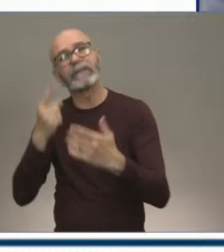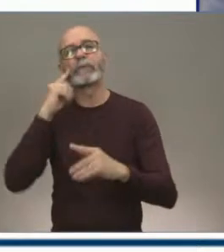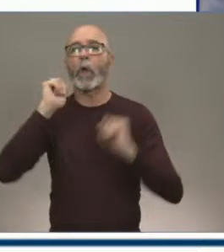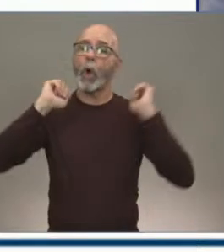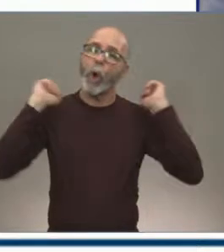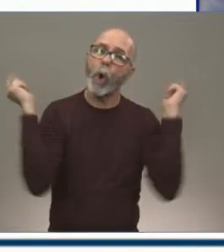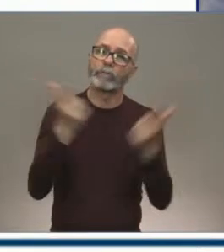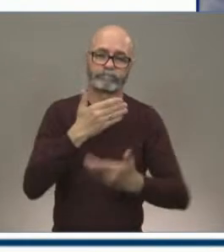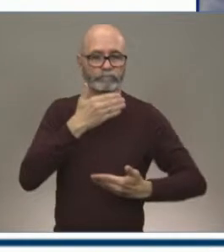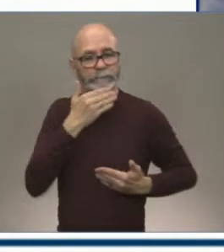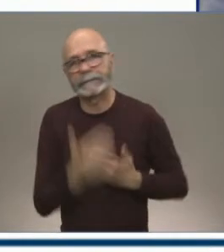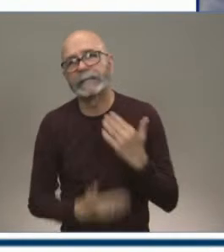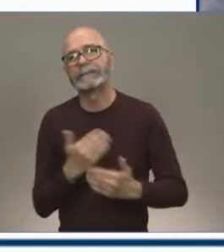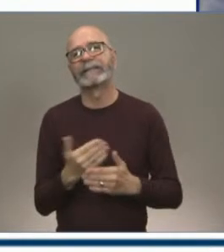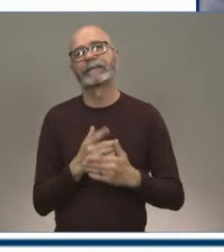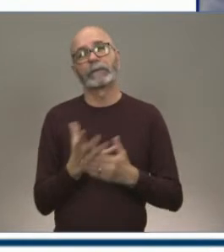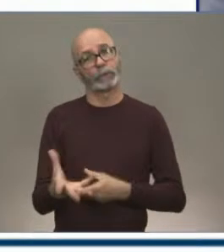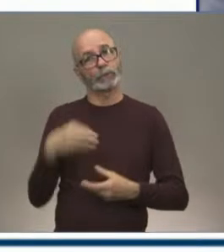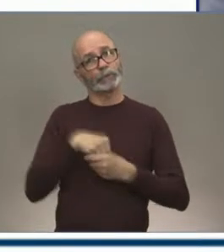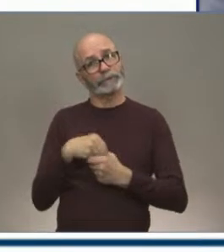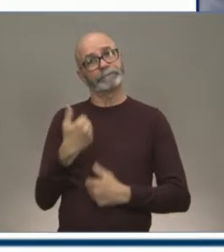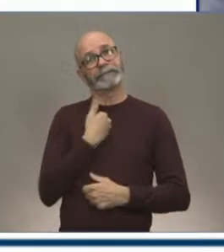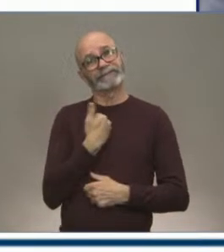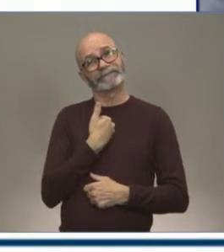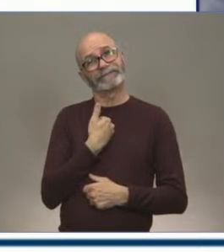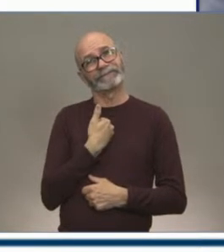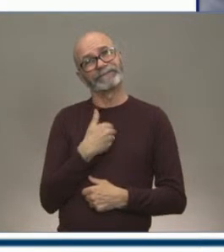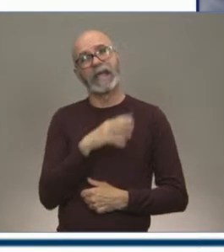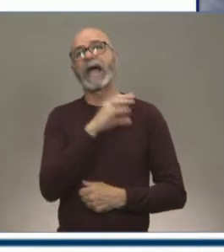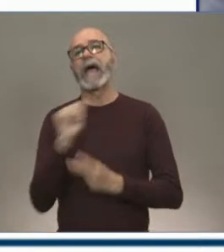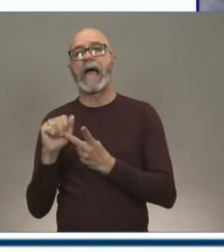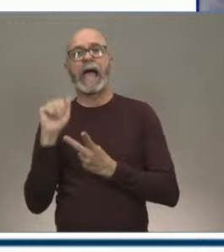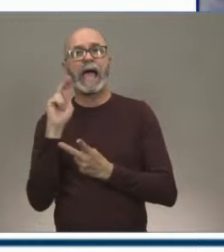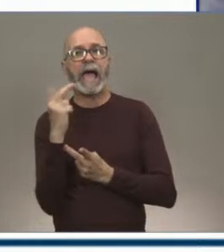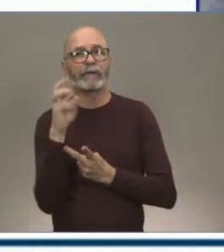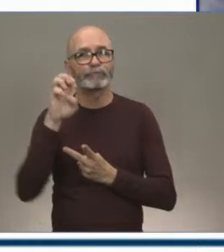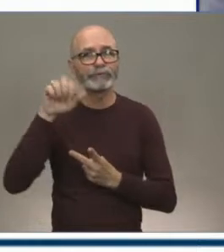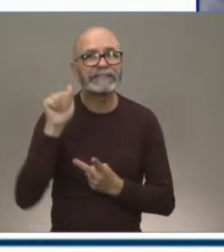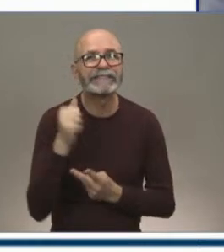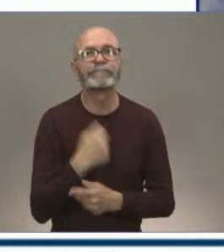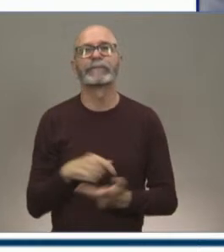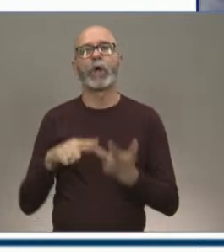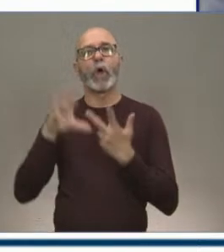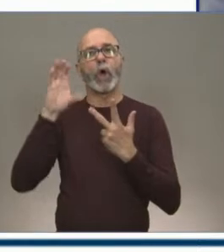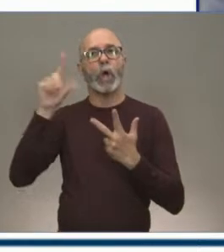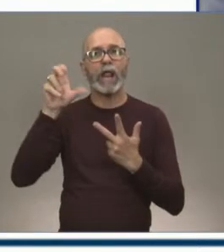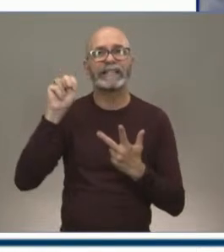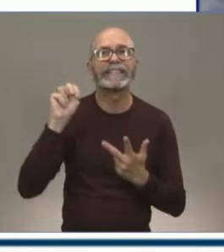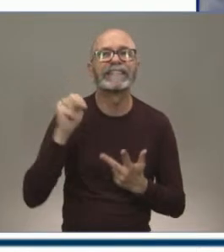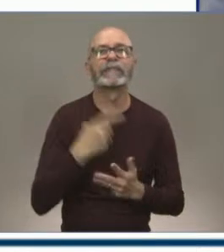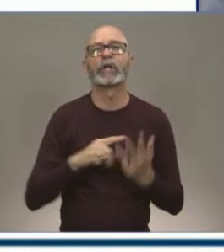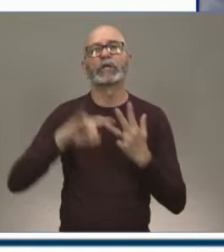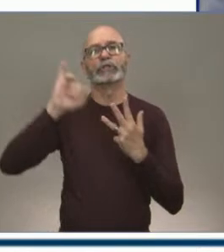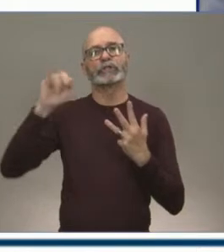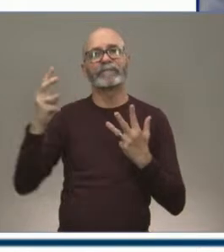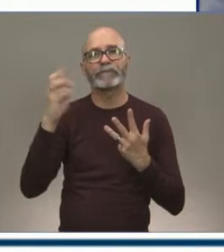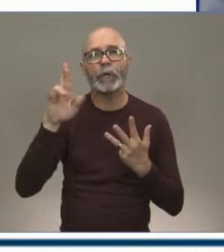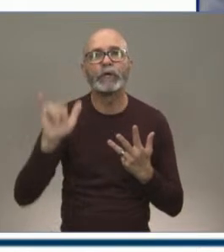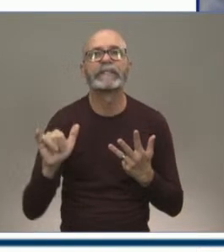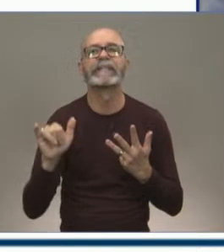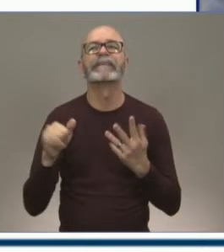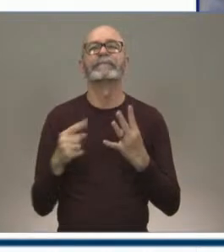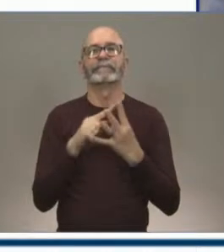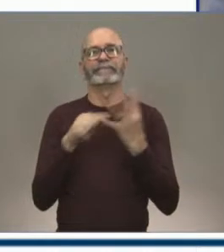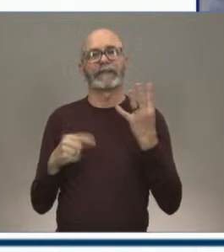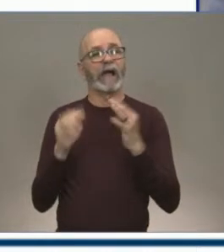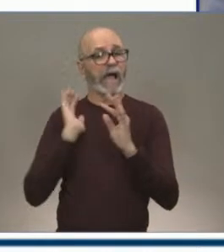shown, both myself, Andrea, Colleen, and Jeffrey. You knew how difficult this was, and particularly in the months of